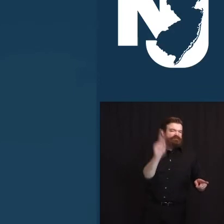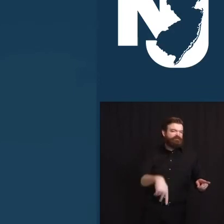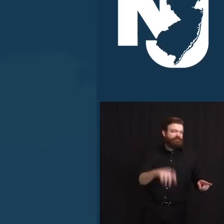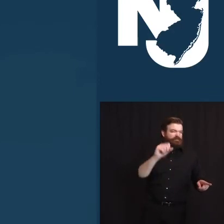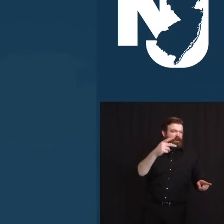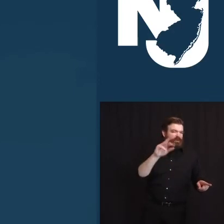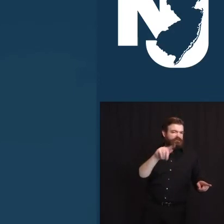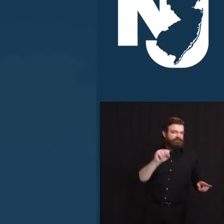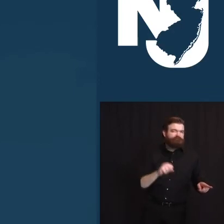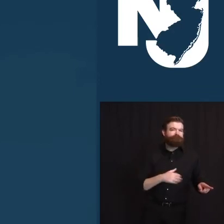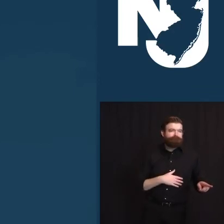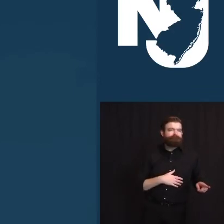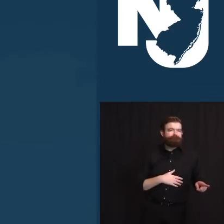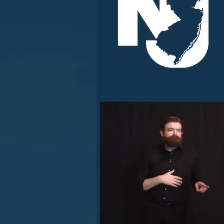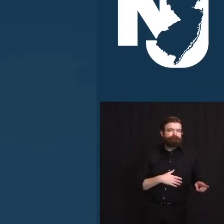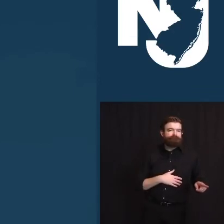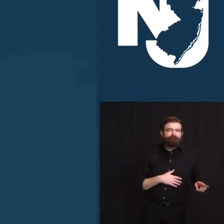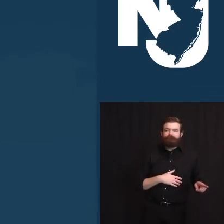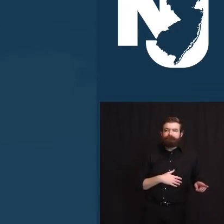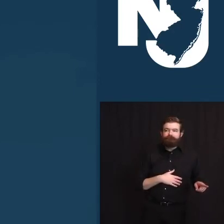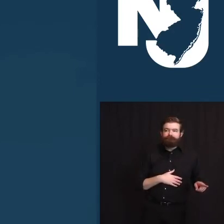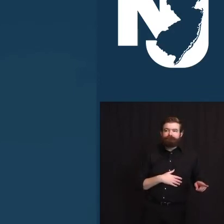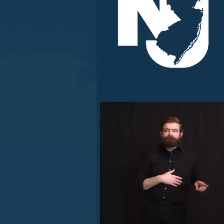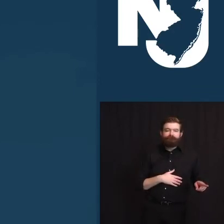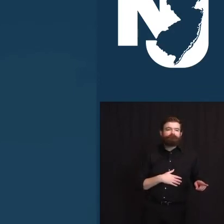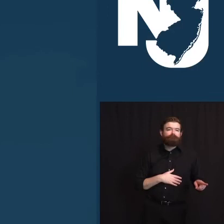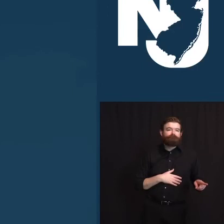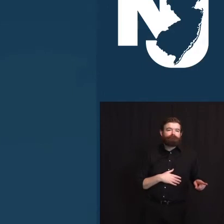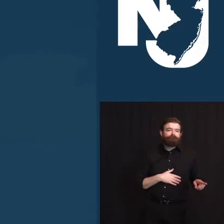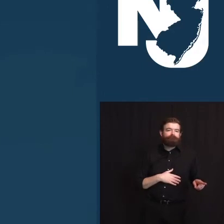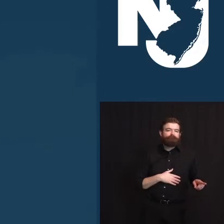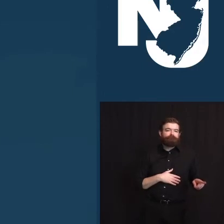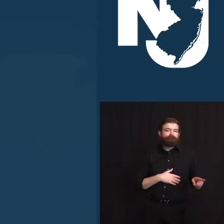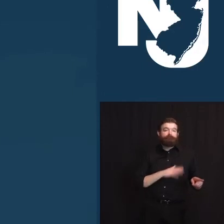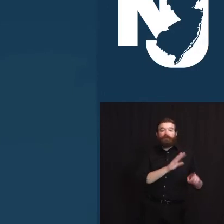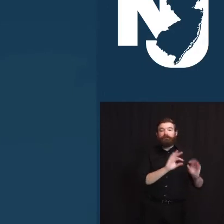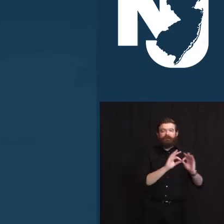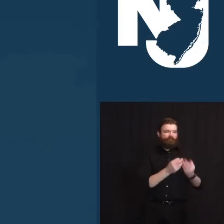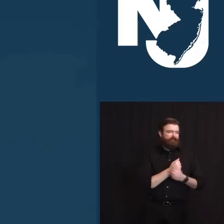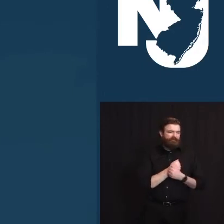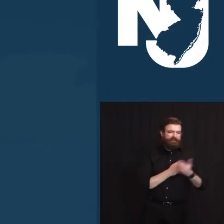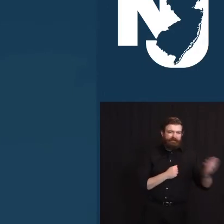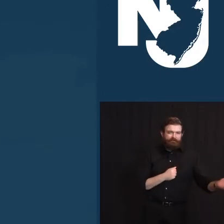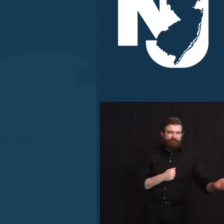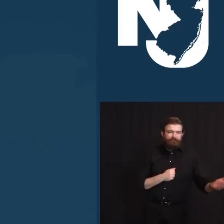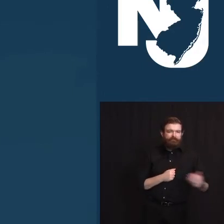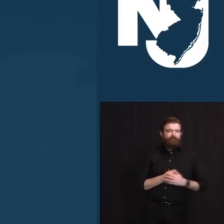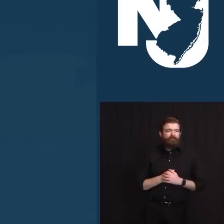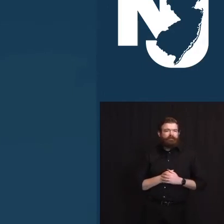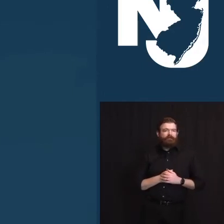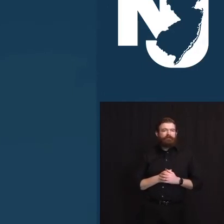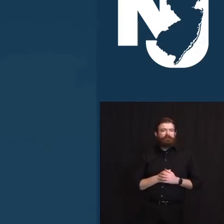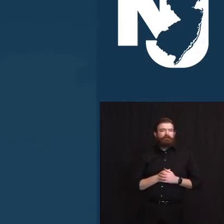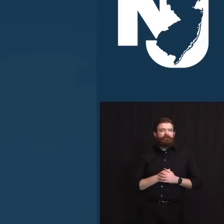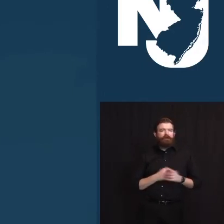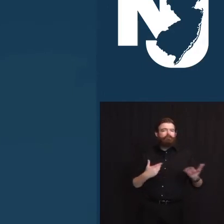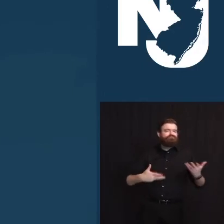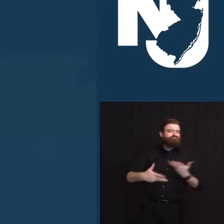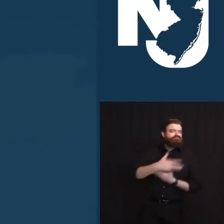was also a beloved family patriarch, and few things brought him more joy than a summer day in Ocean